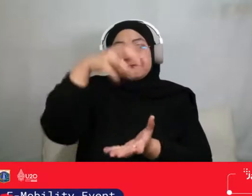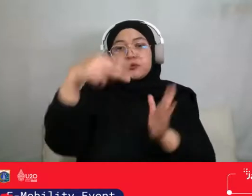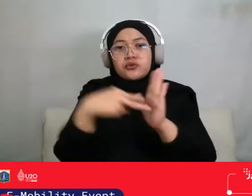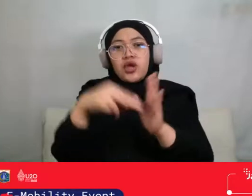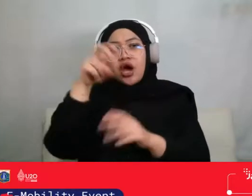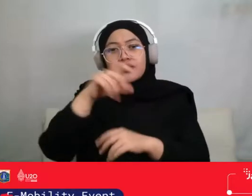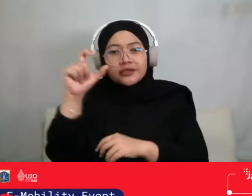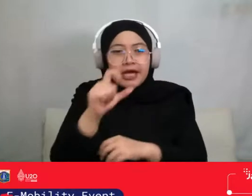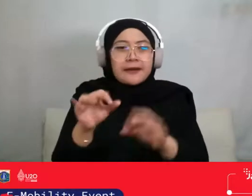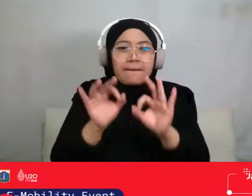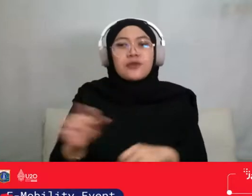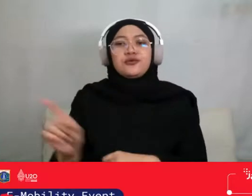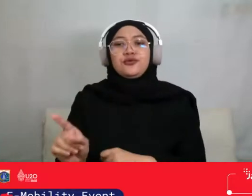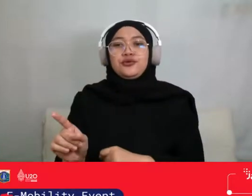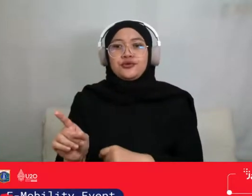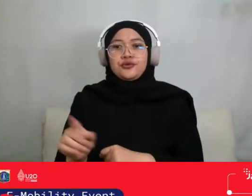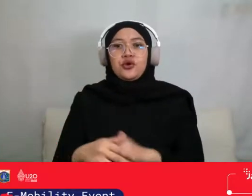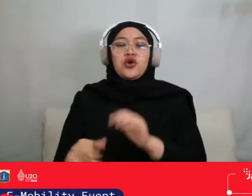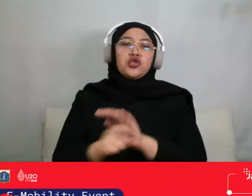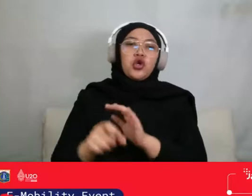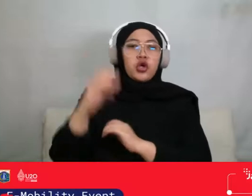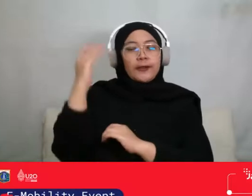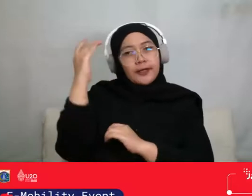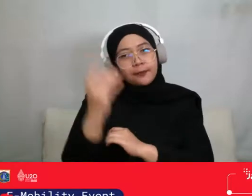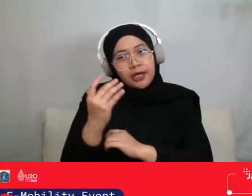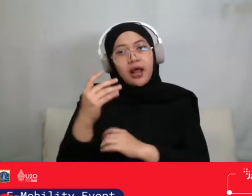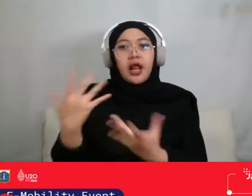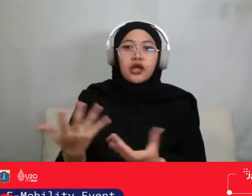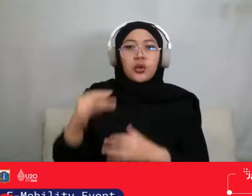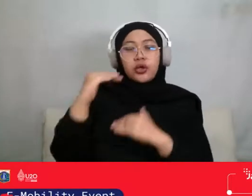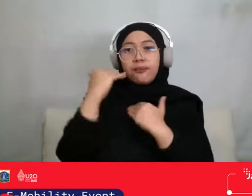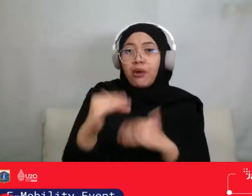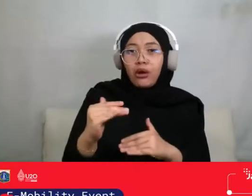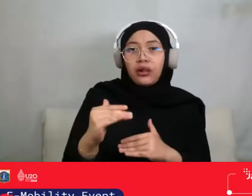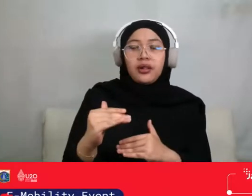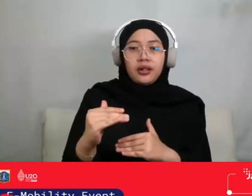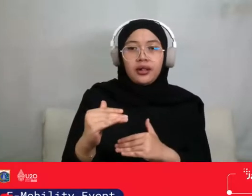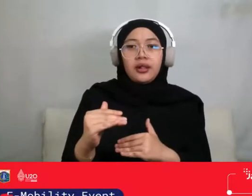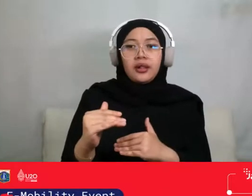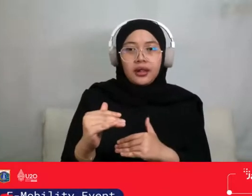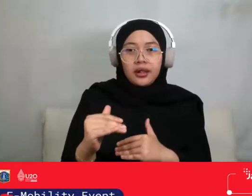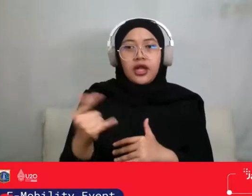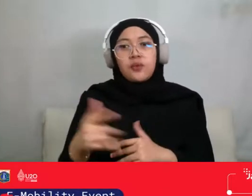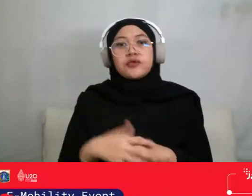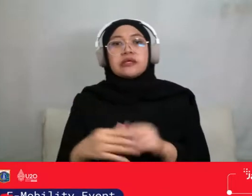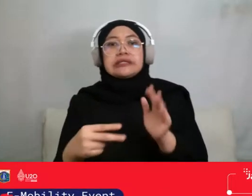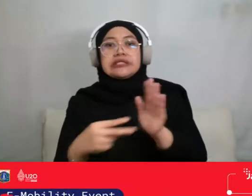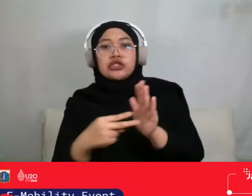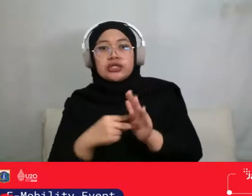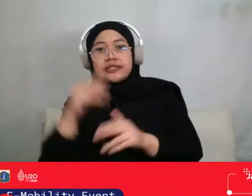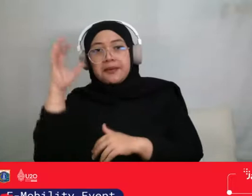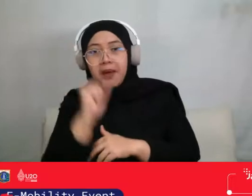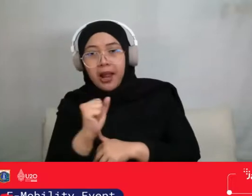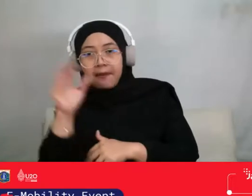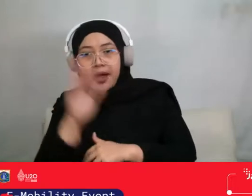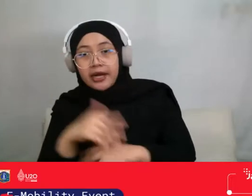at the terminals or maybe at the shopping malls, which are vacant at night. So those could be used for parking and for charging of these buses. So